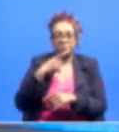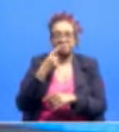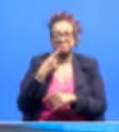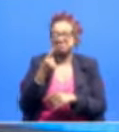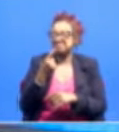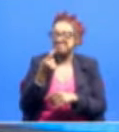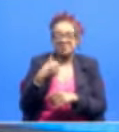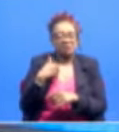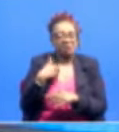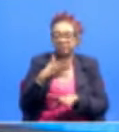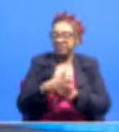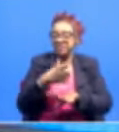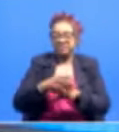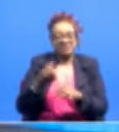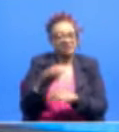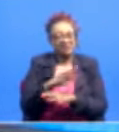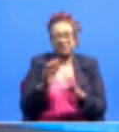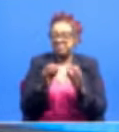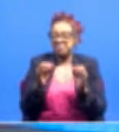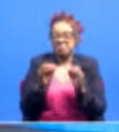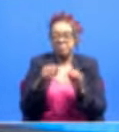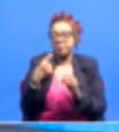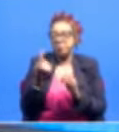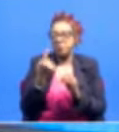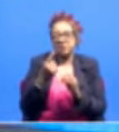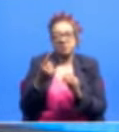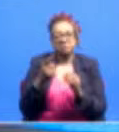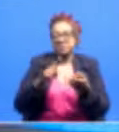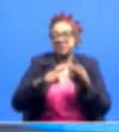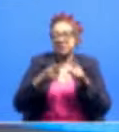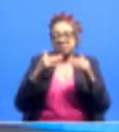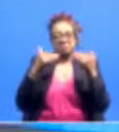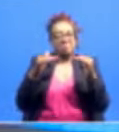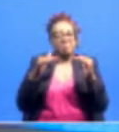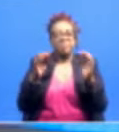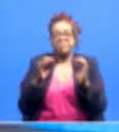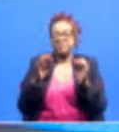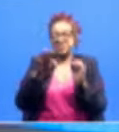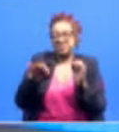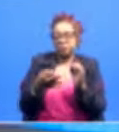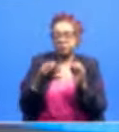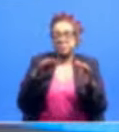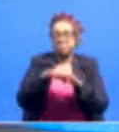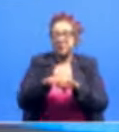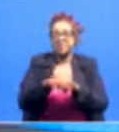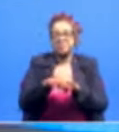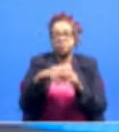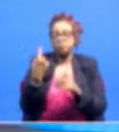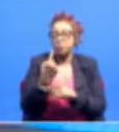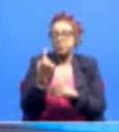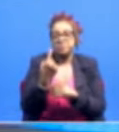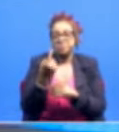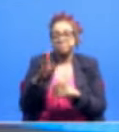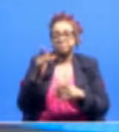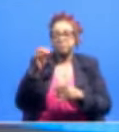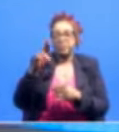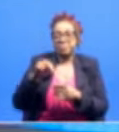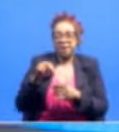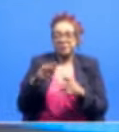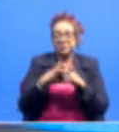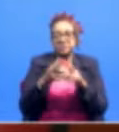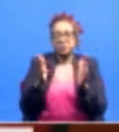country, just some substandard 3,000 bags of fertiliser. NTV's Brian Mushiri begins our broadcast